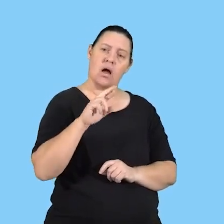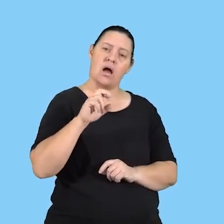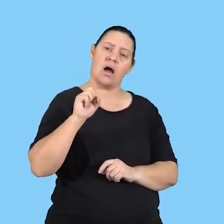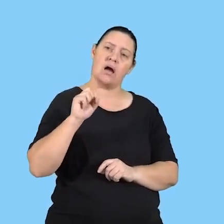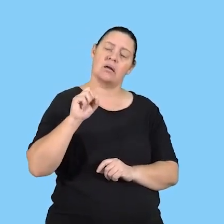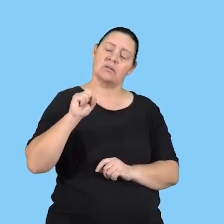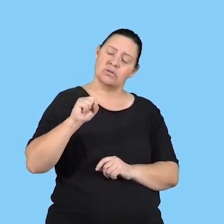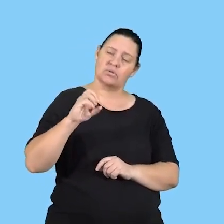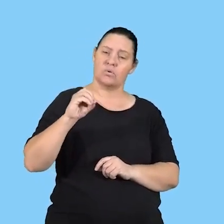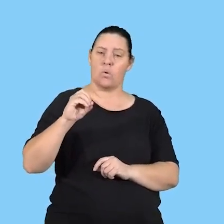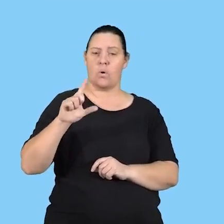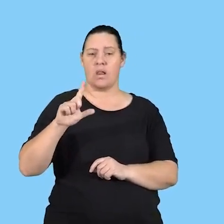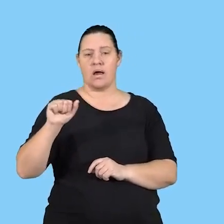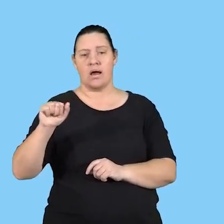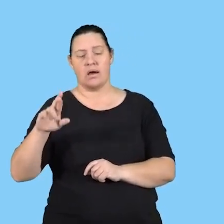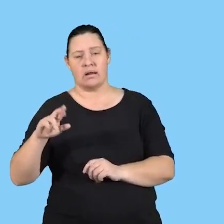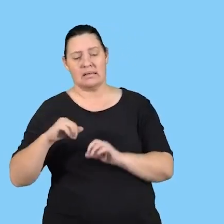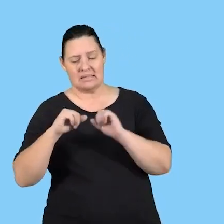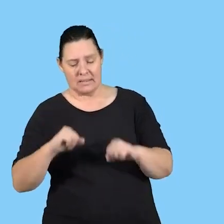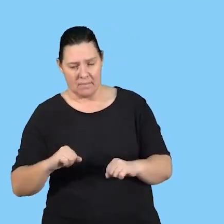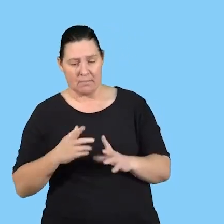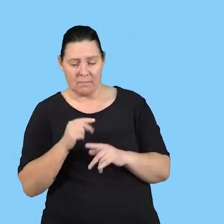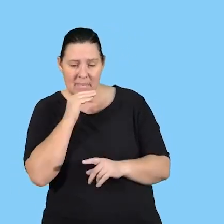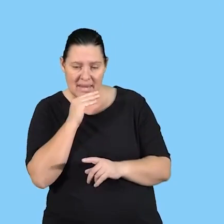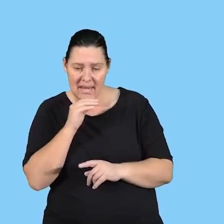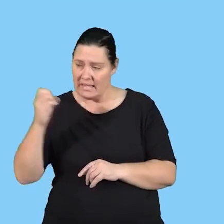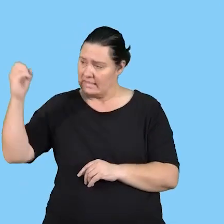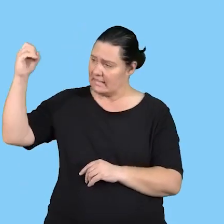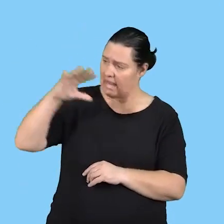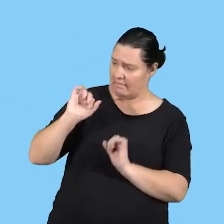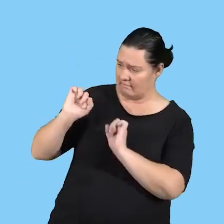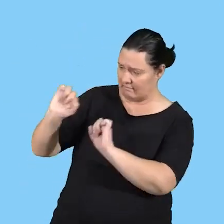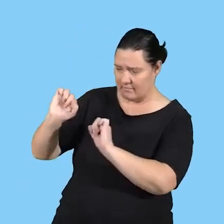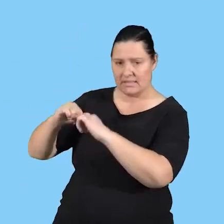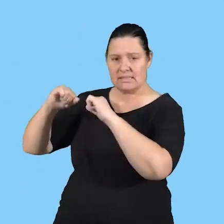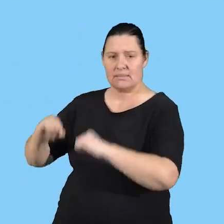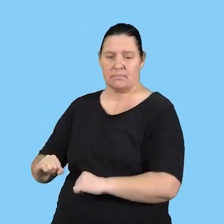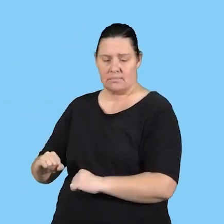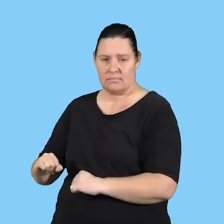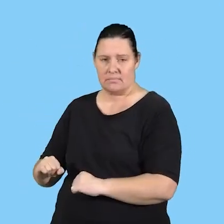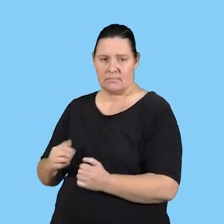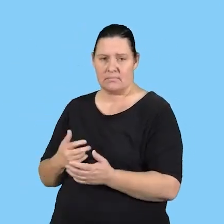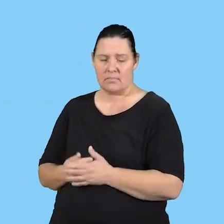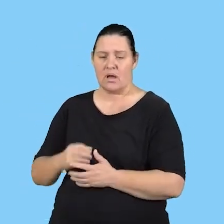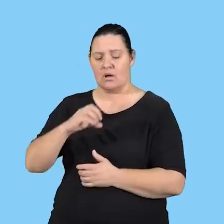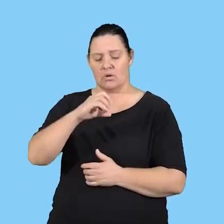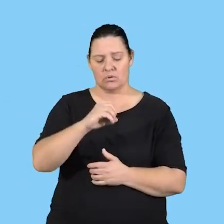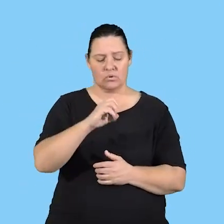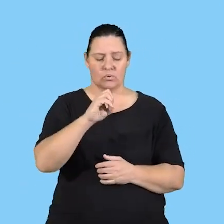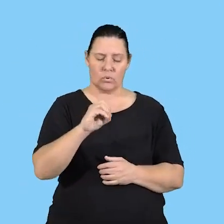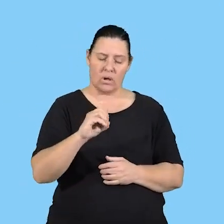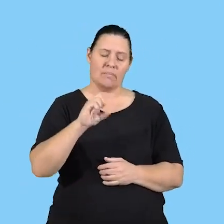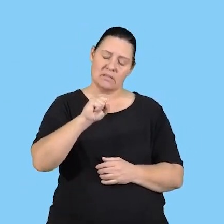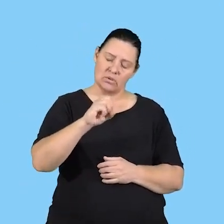system, it's a system of the sun. Even though we sometimes say sol means